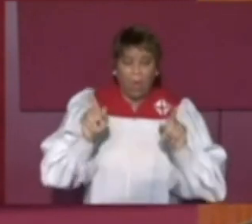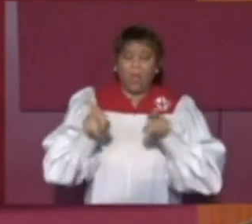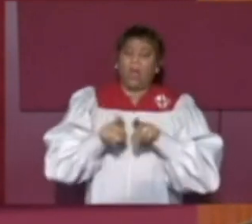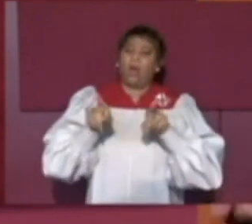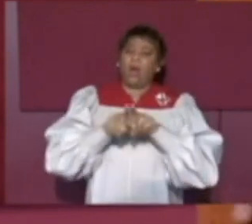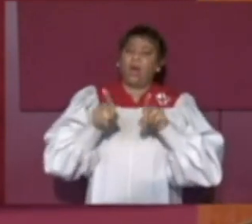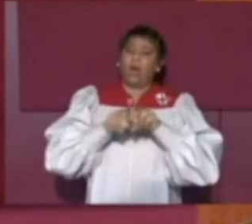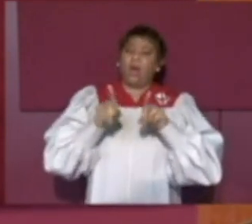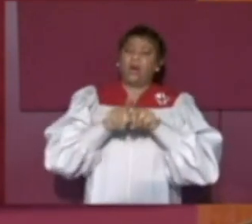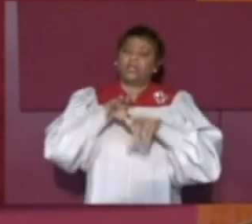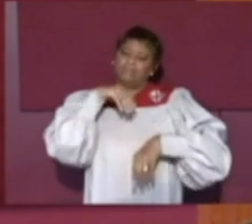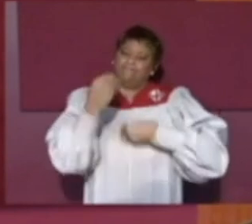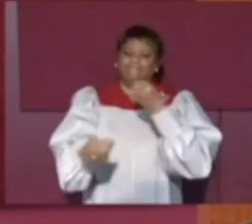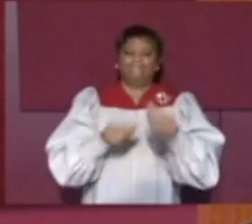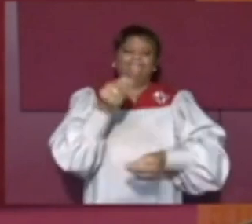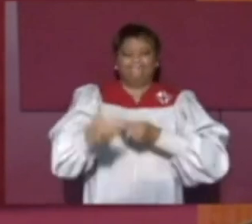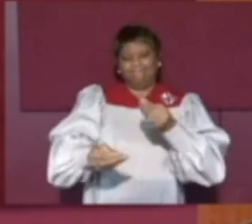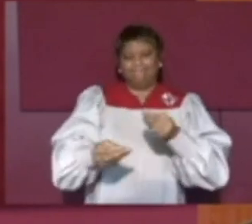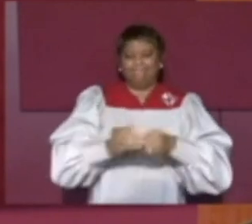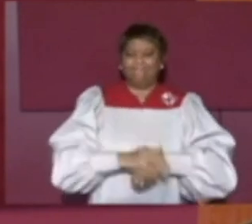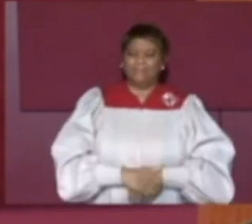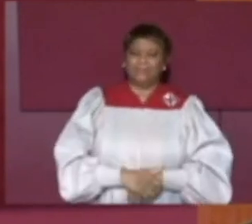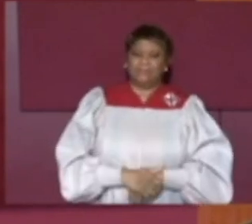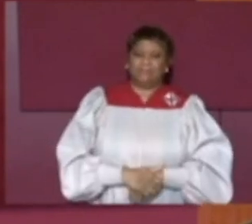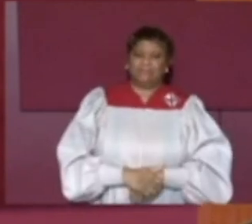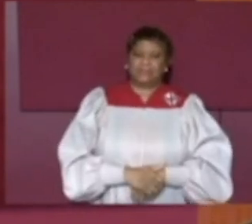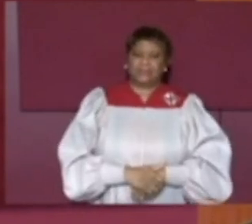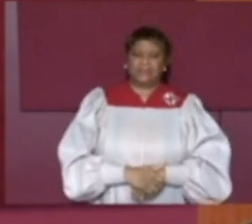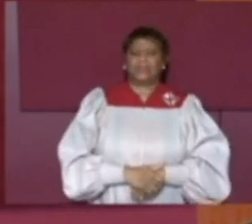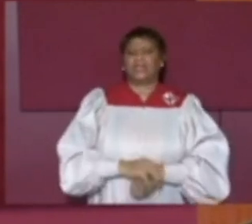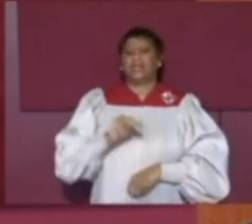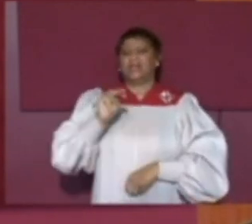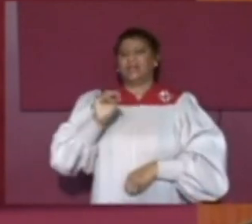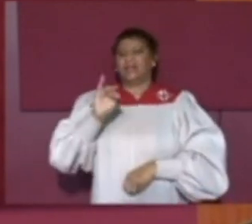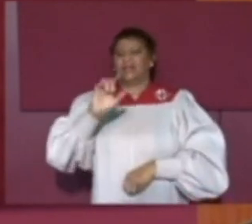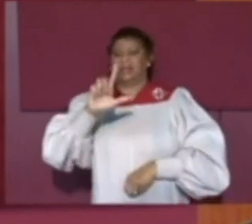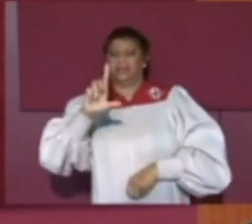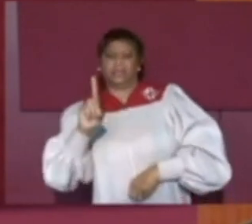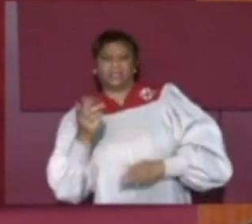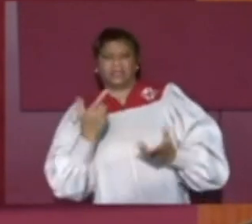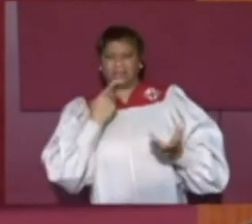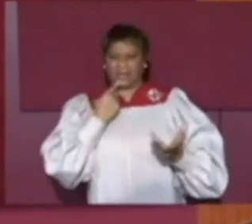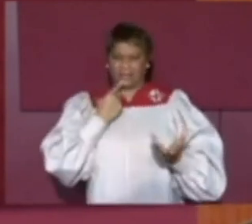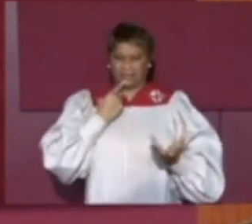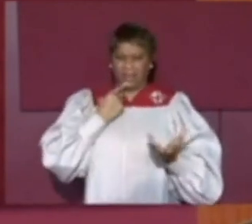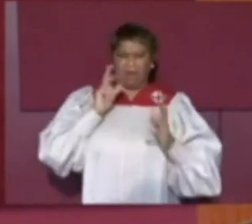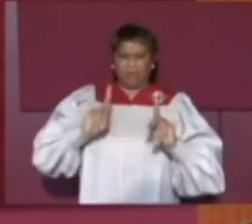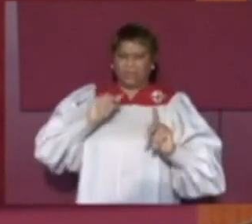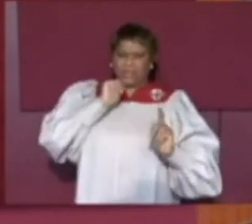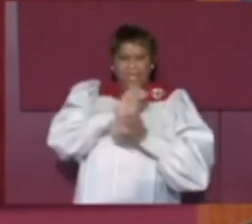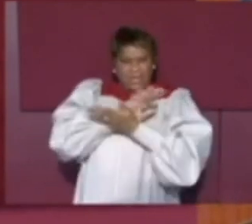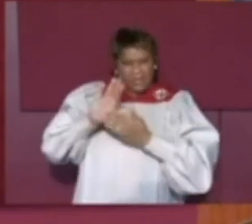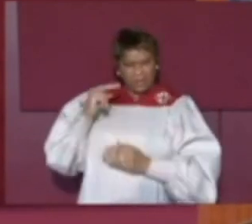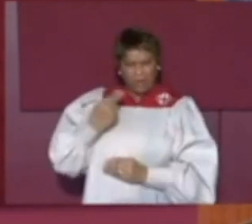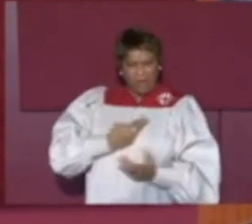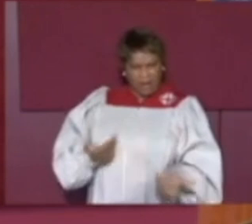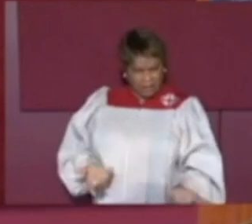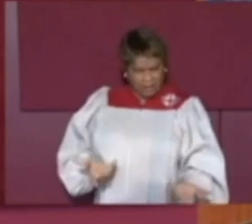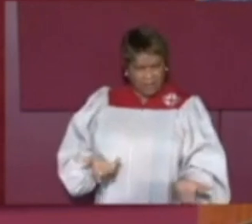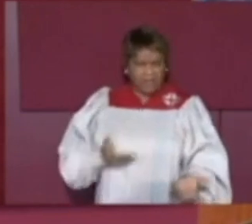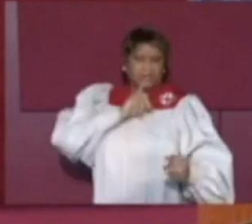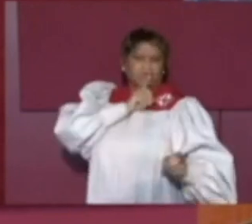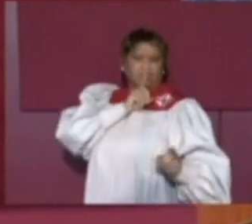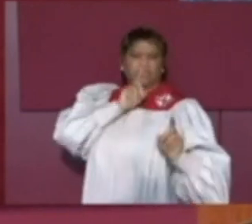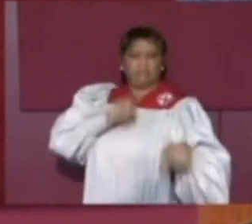to be benevolent. And I wanted, we're mild in particular when someone was not mild to us. So it's a